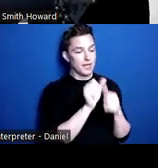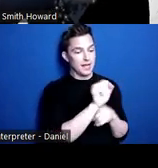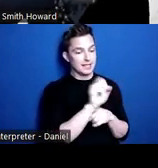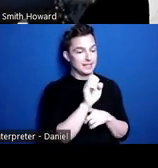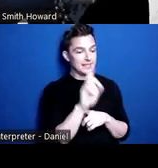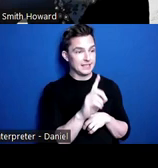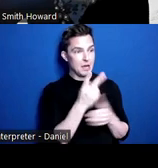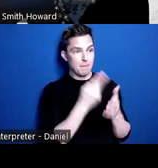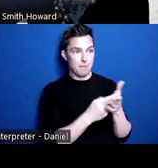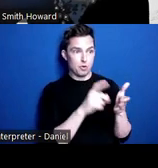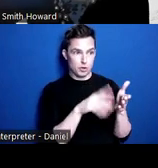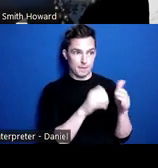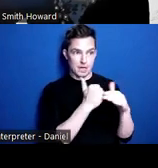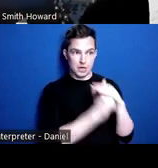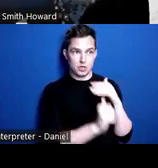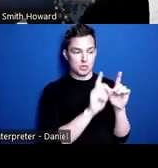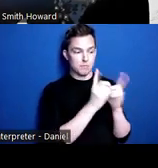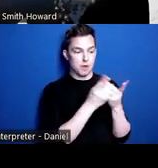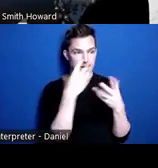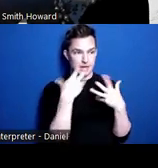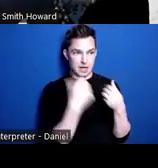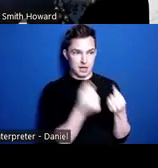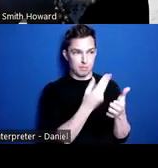be under the Department of Mental Health.